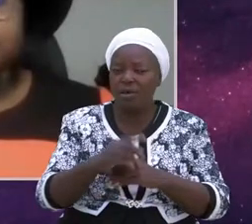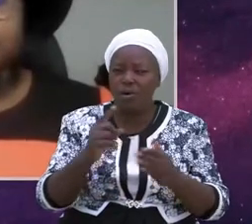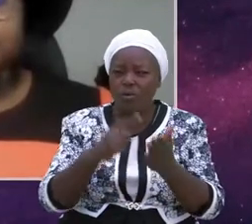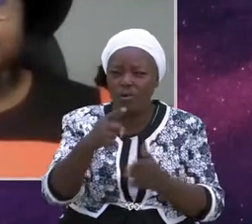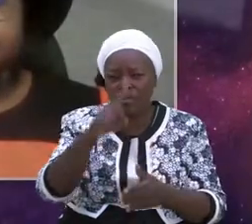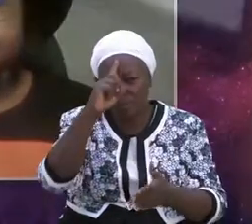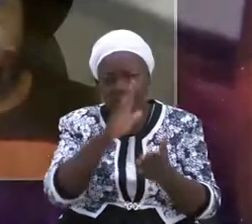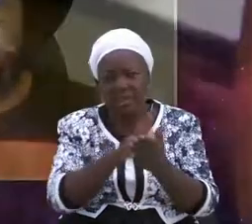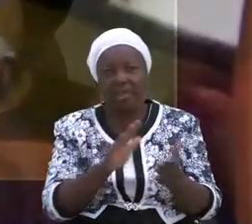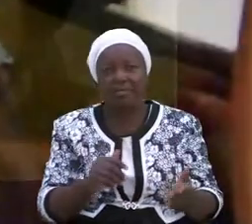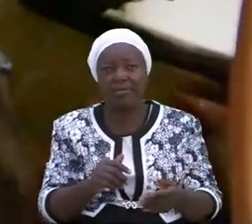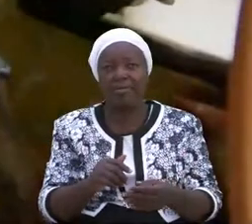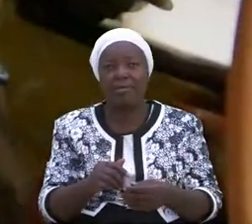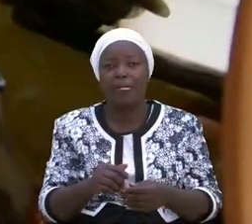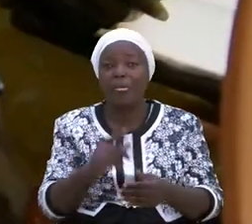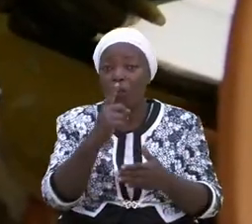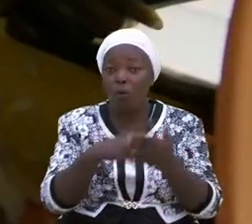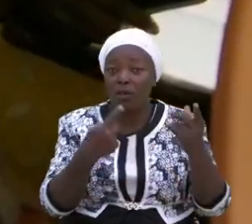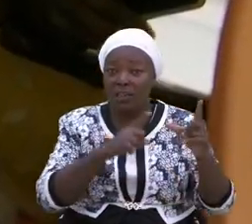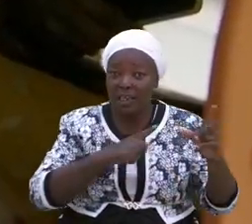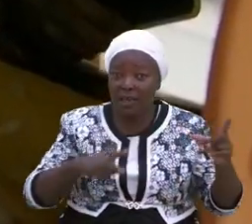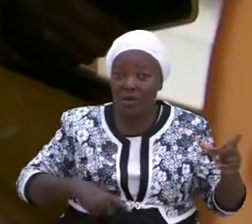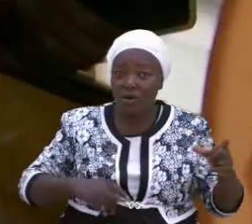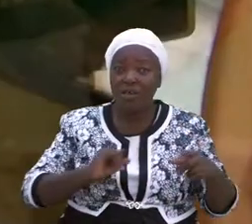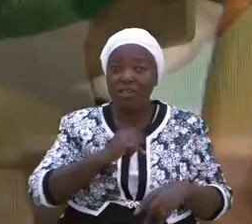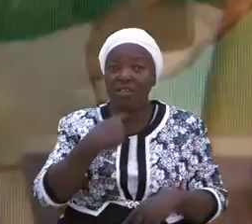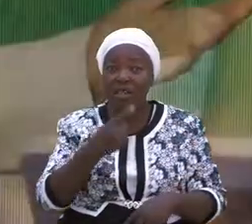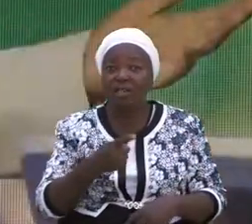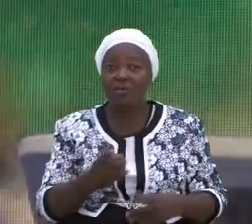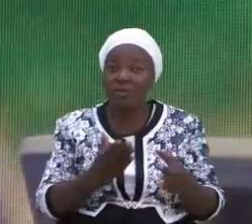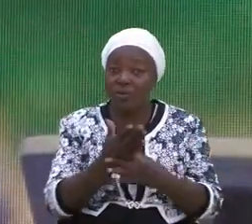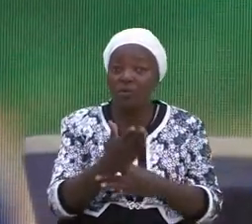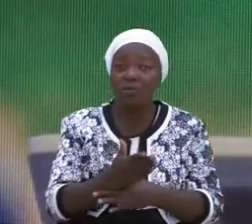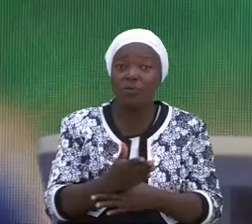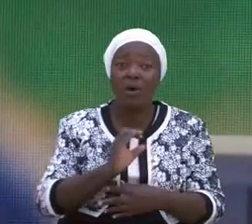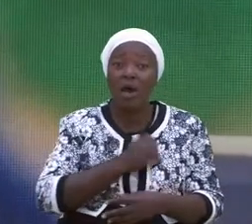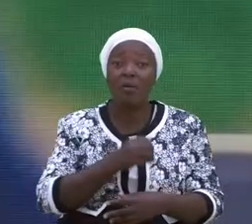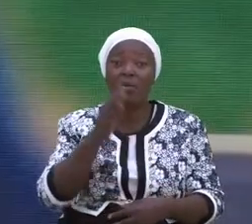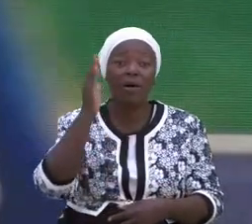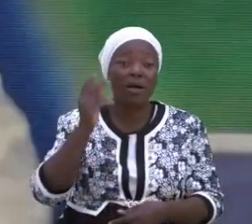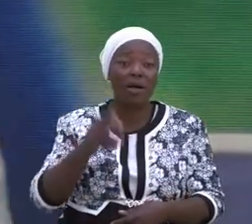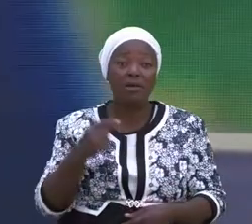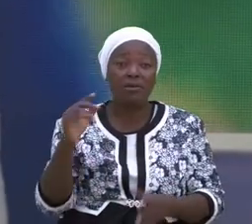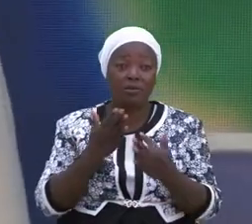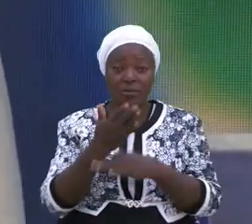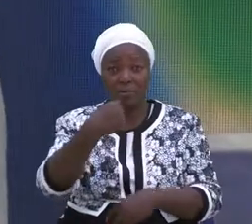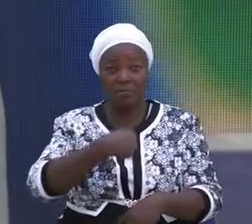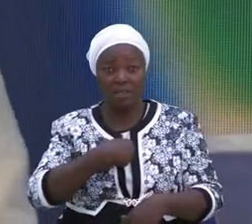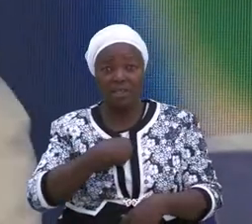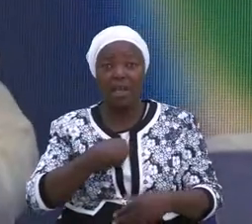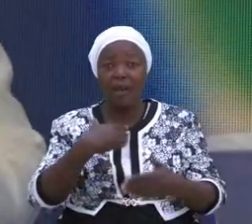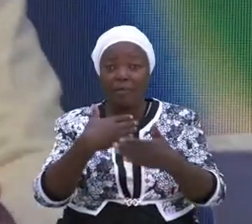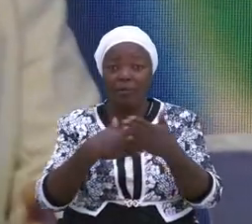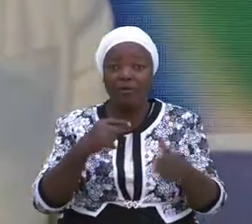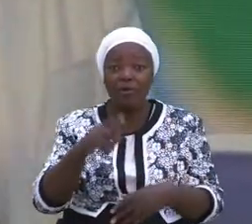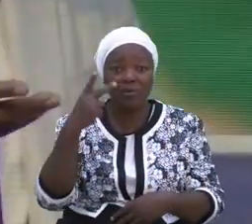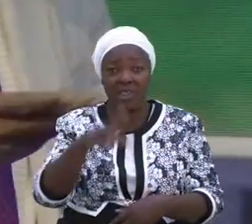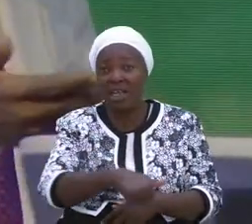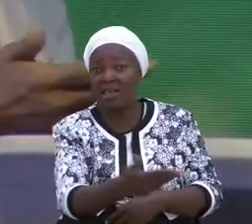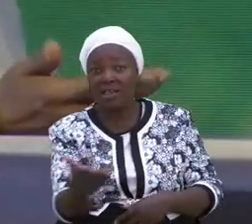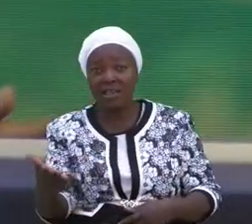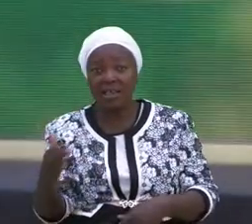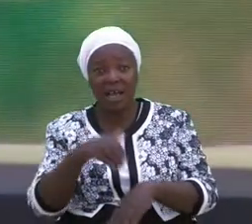believe what the Lord is telling you through me, before you see anything at all, I